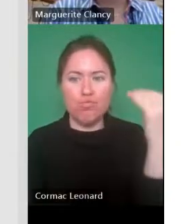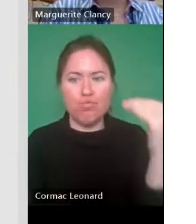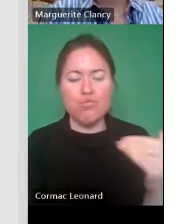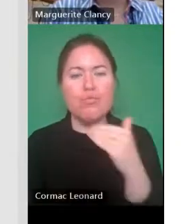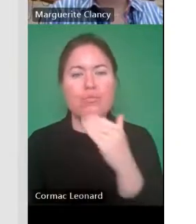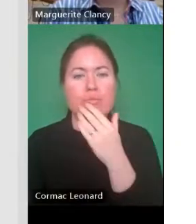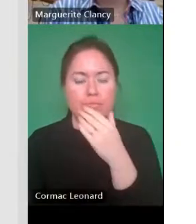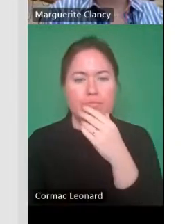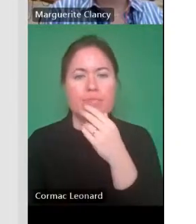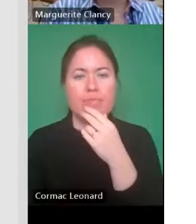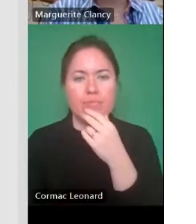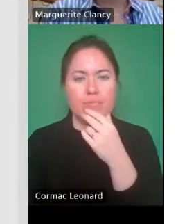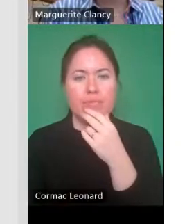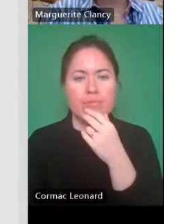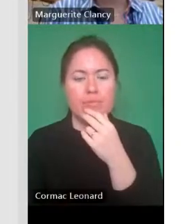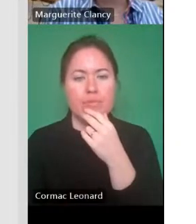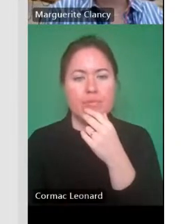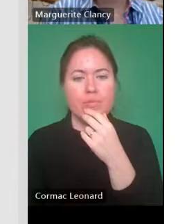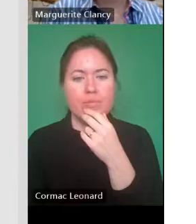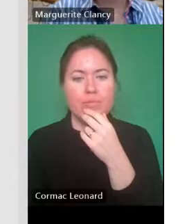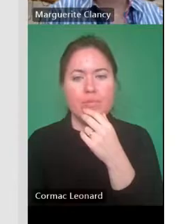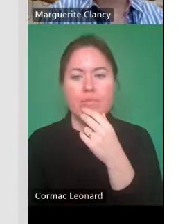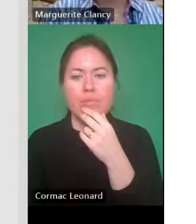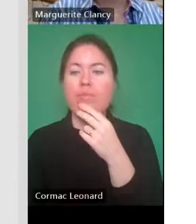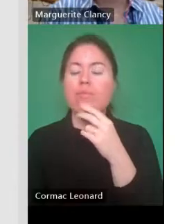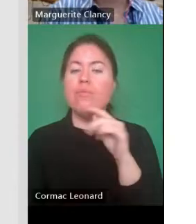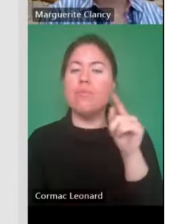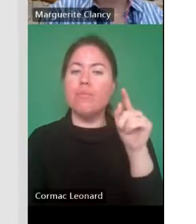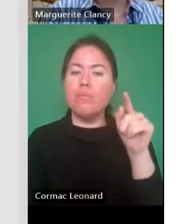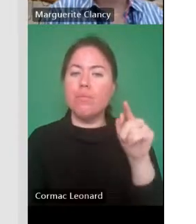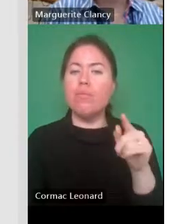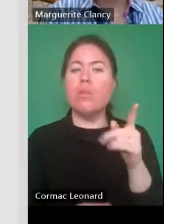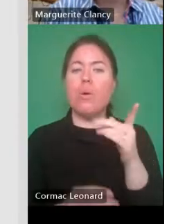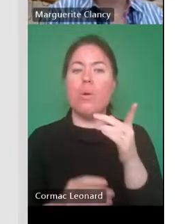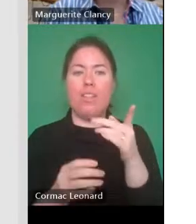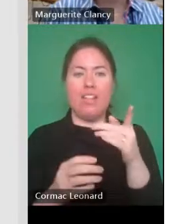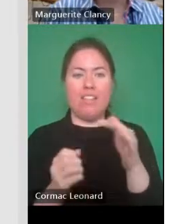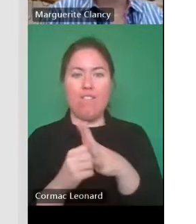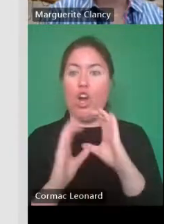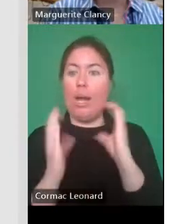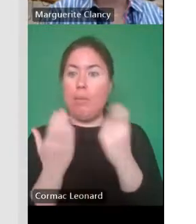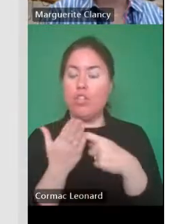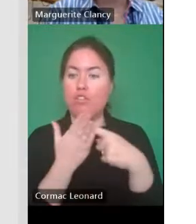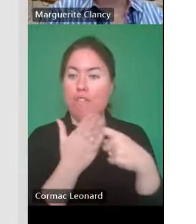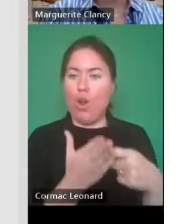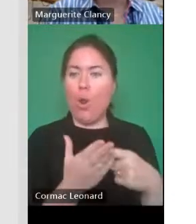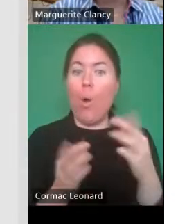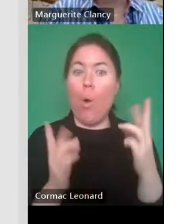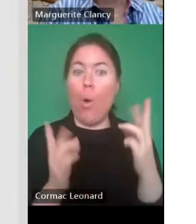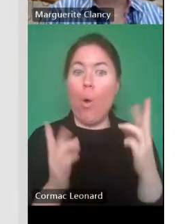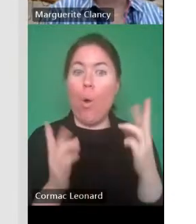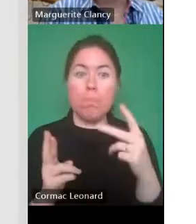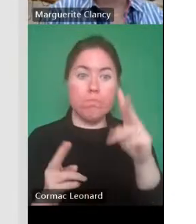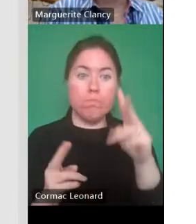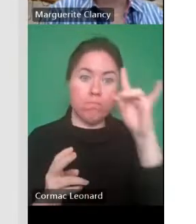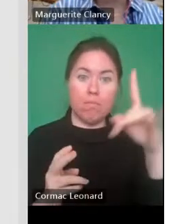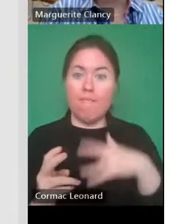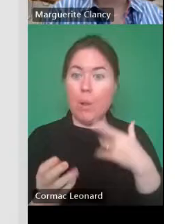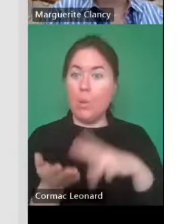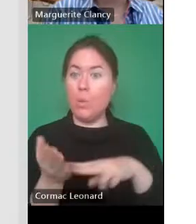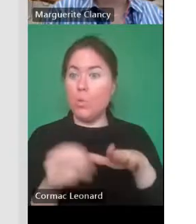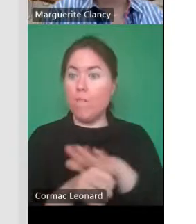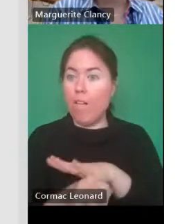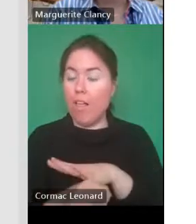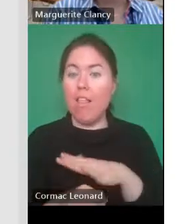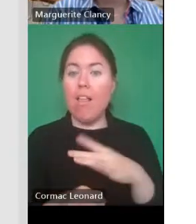the online system for health safeguarding, the portal system for making community referrals. We hope it has been useful. We hope it